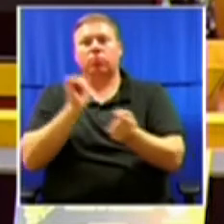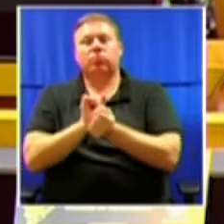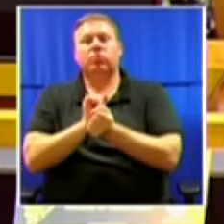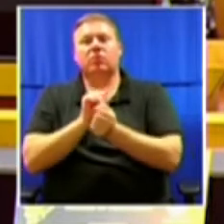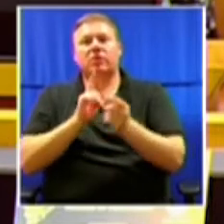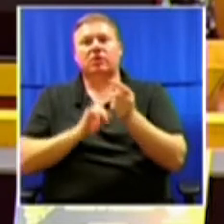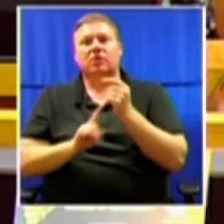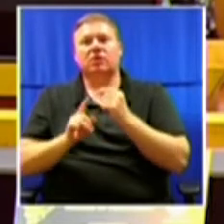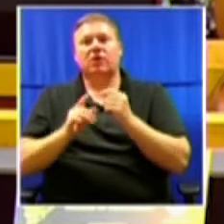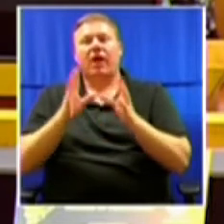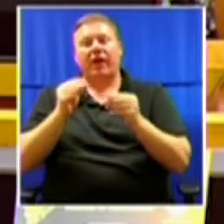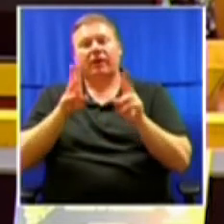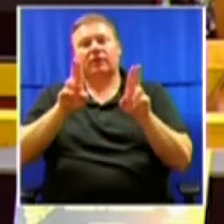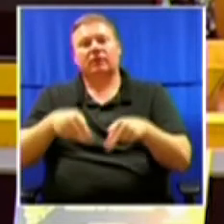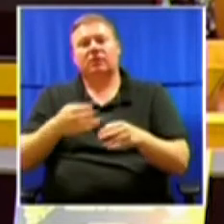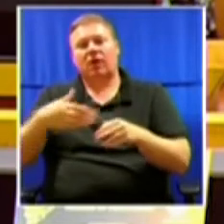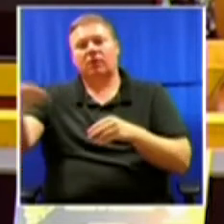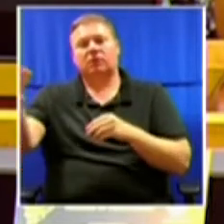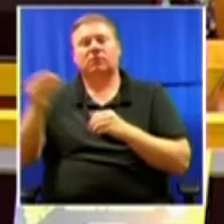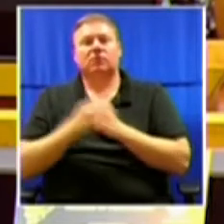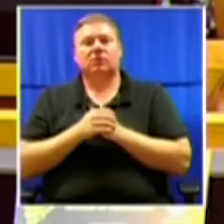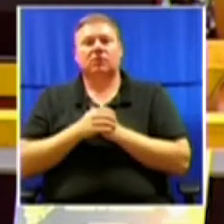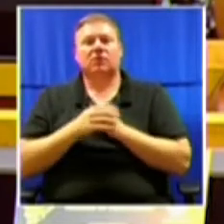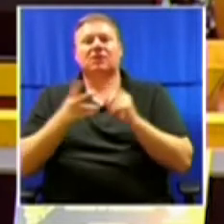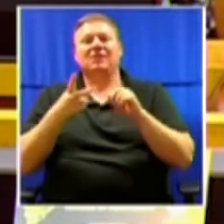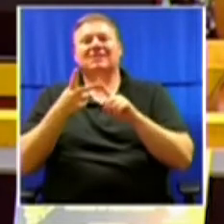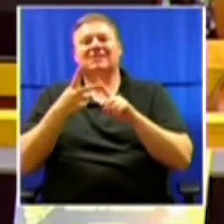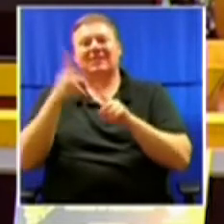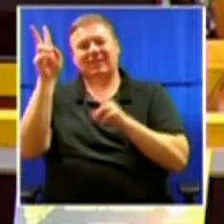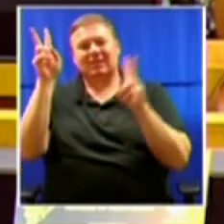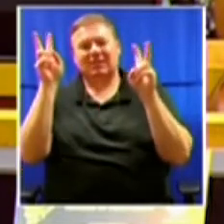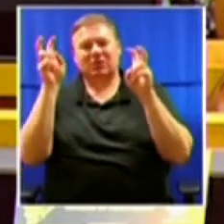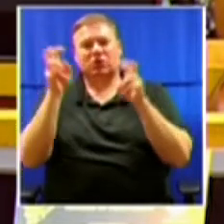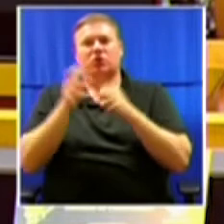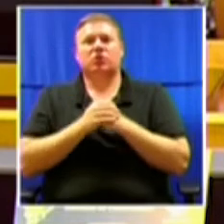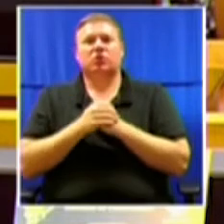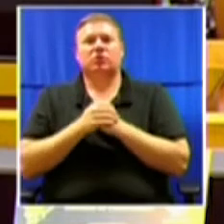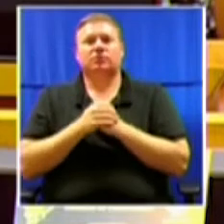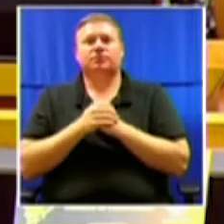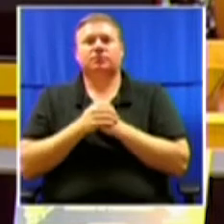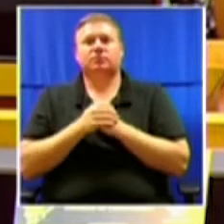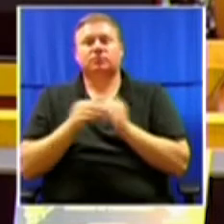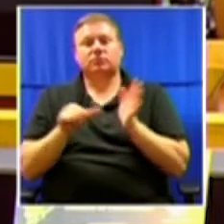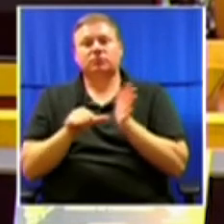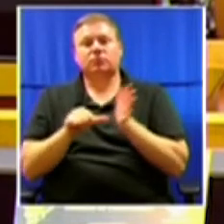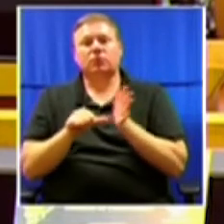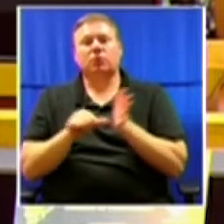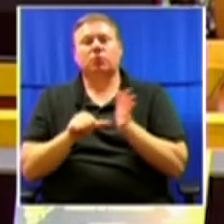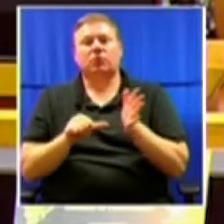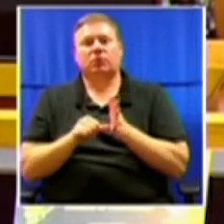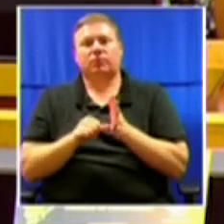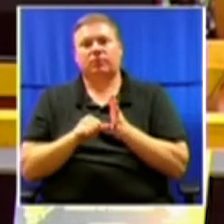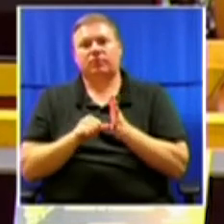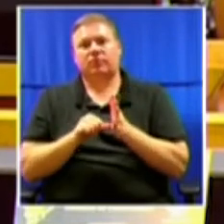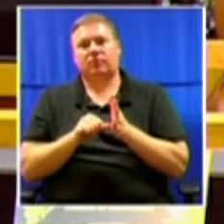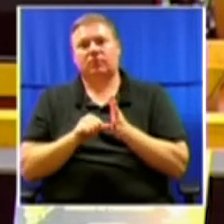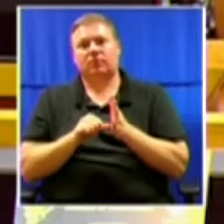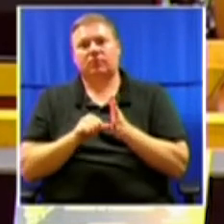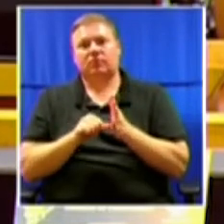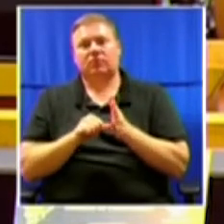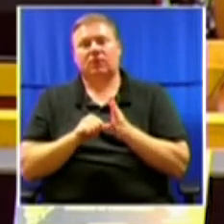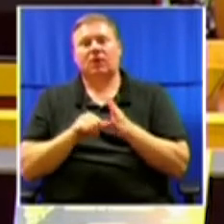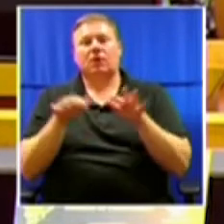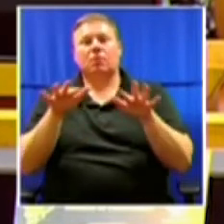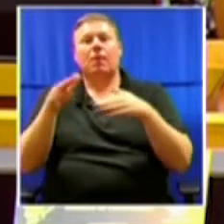have passed on. So the second issue, Chairperson, which is a very important issue, is that Public